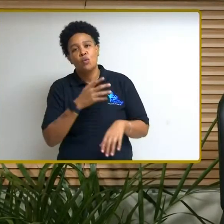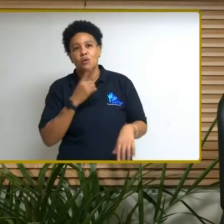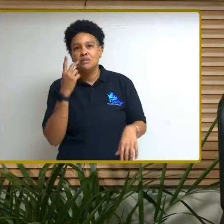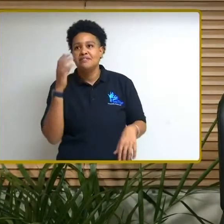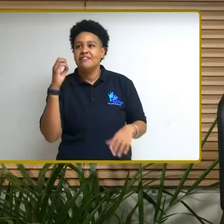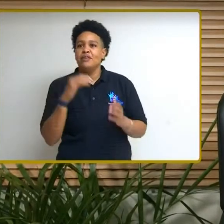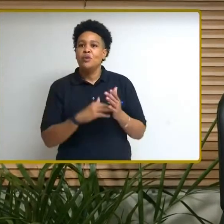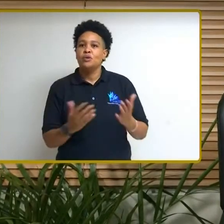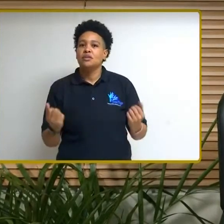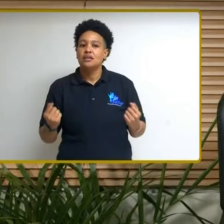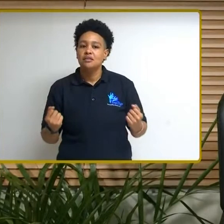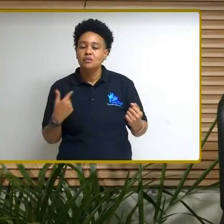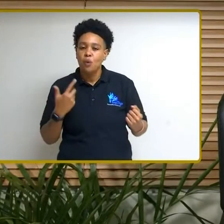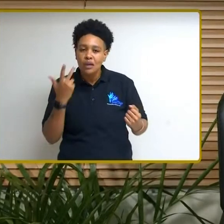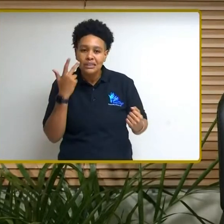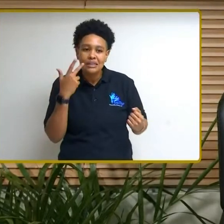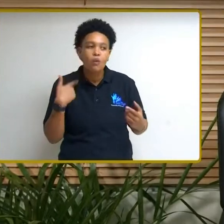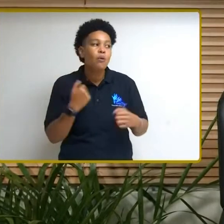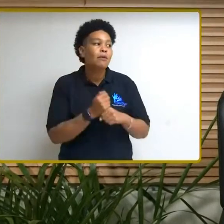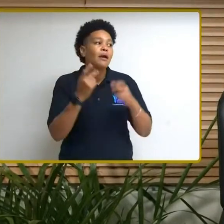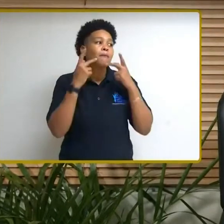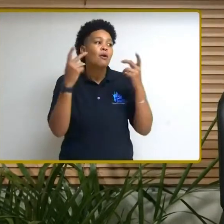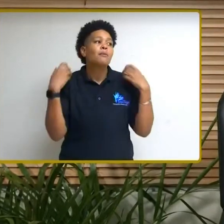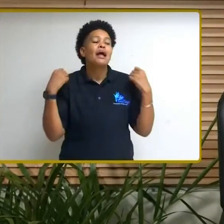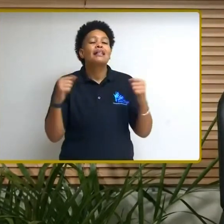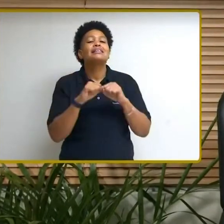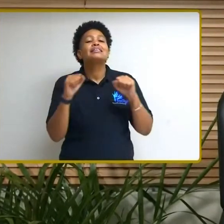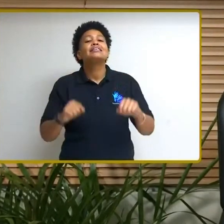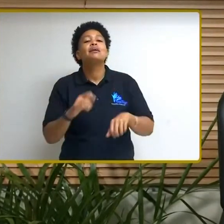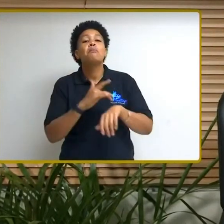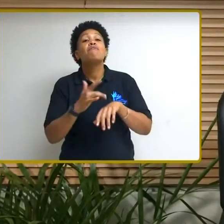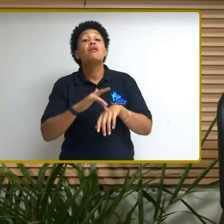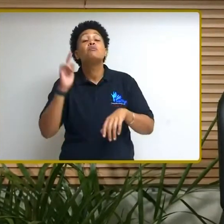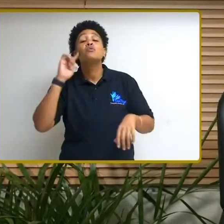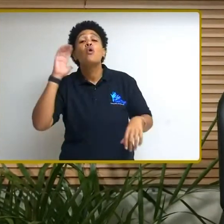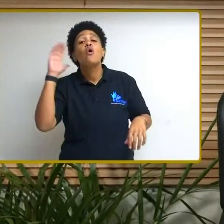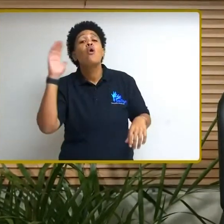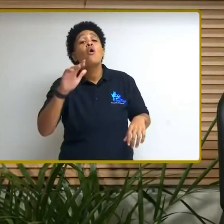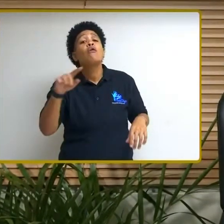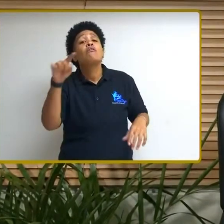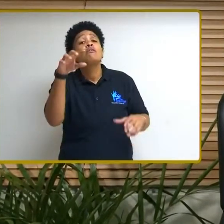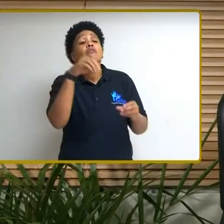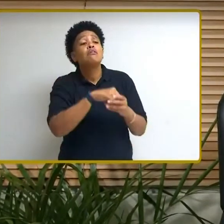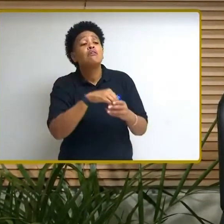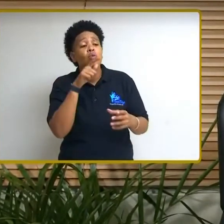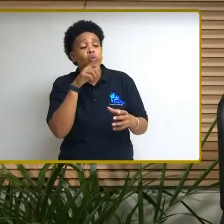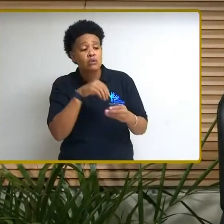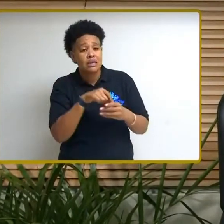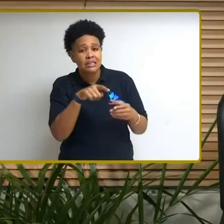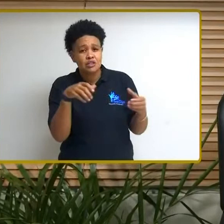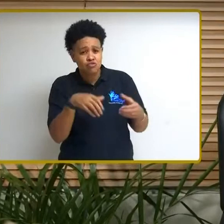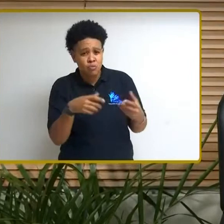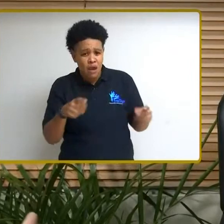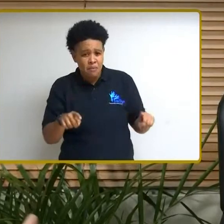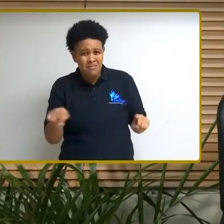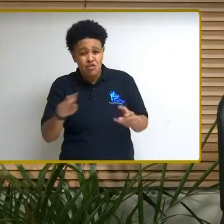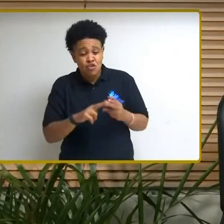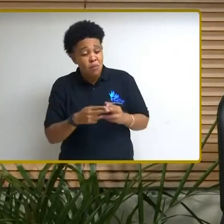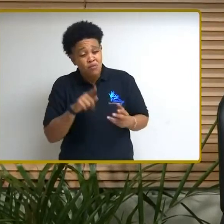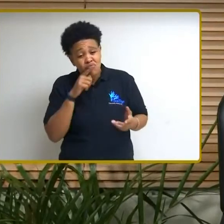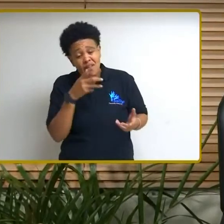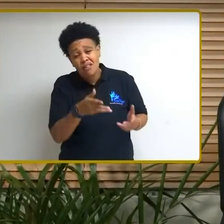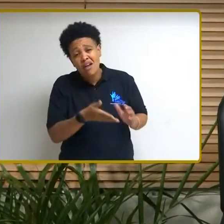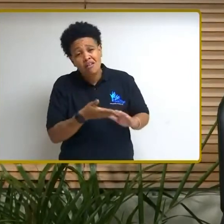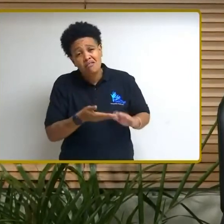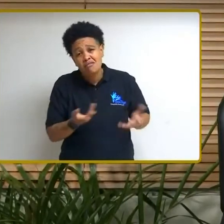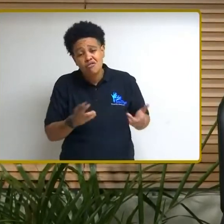blitz. And we are making the public health system available to all of you who fall in this group. And the numbers are there.